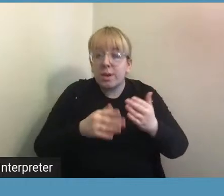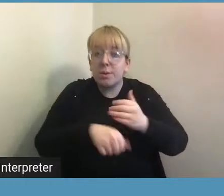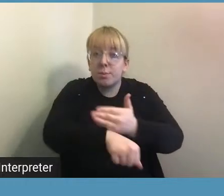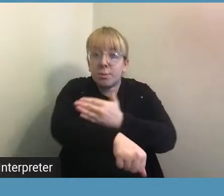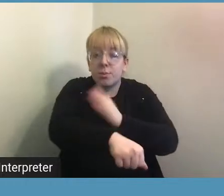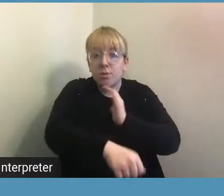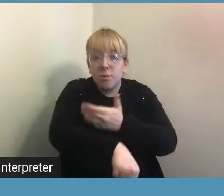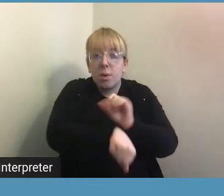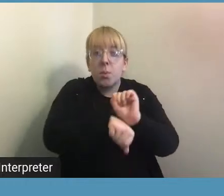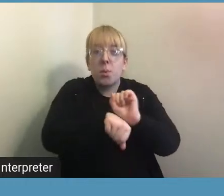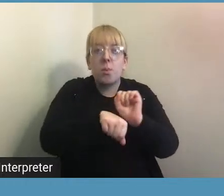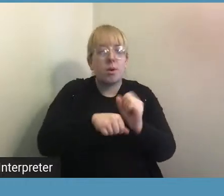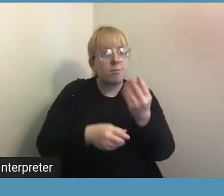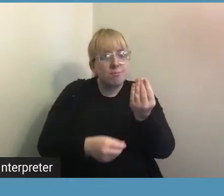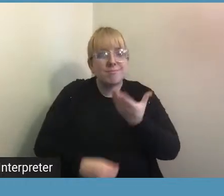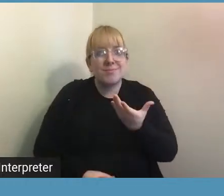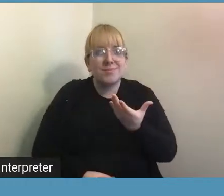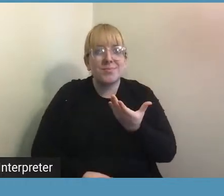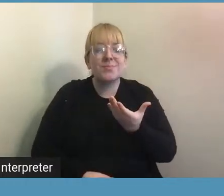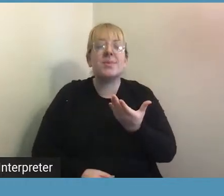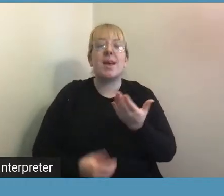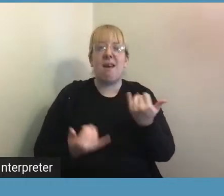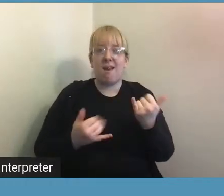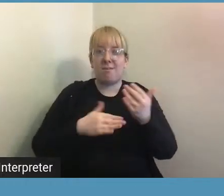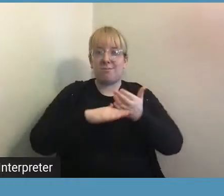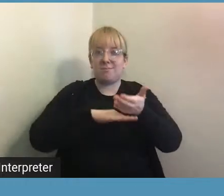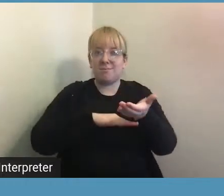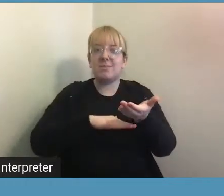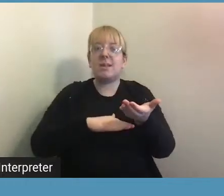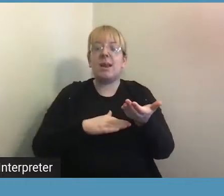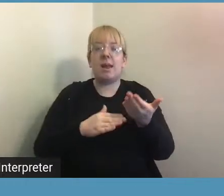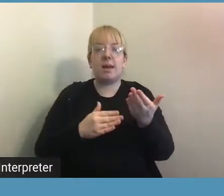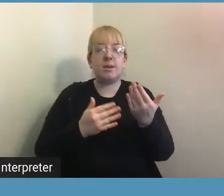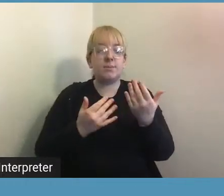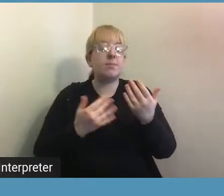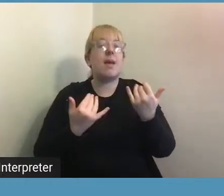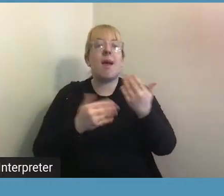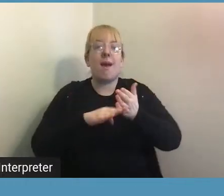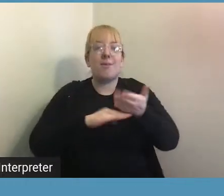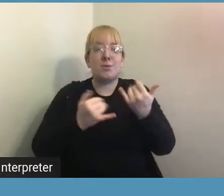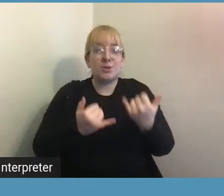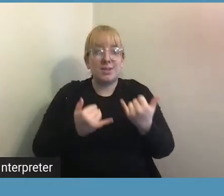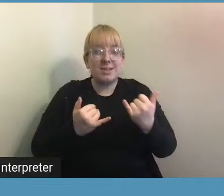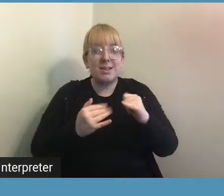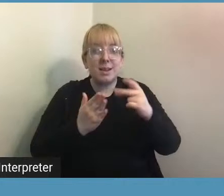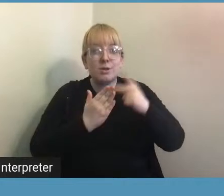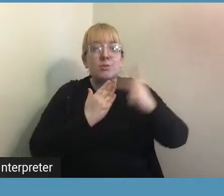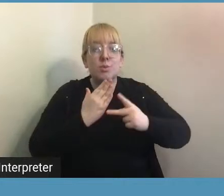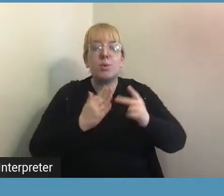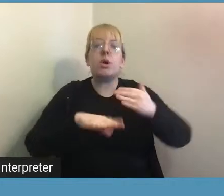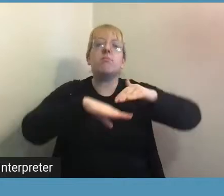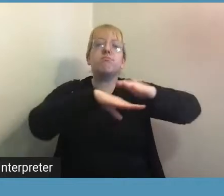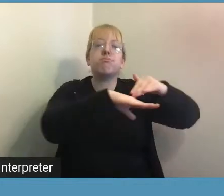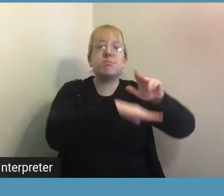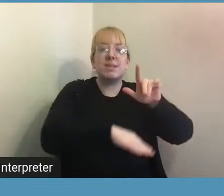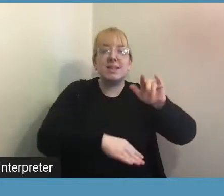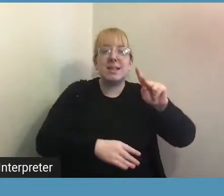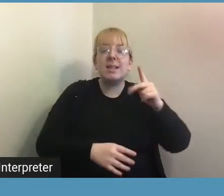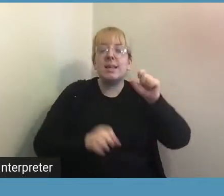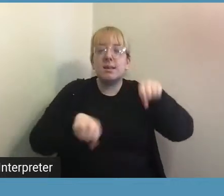sent a link to a satisfaction survey. Sharing your experience through this survey will only take a few minutes, and it will greatly improve our